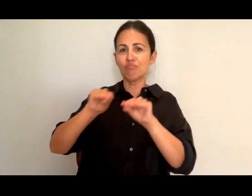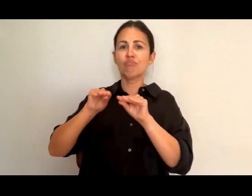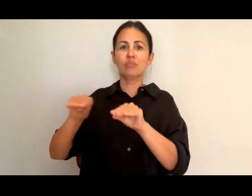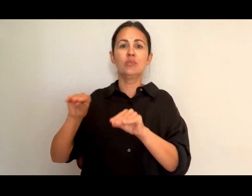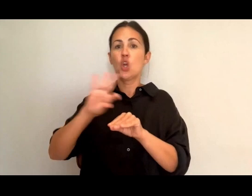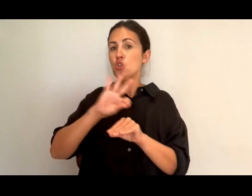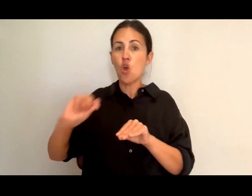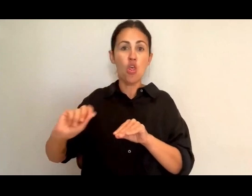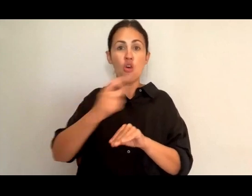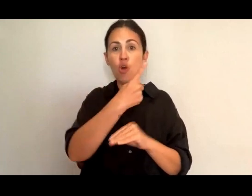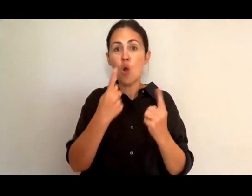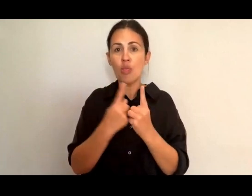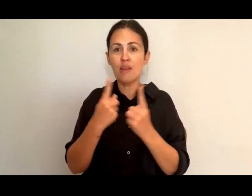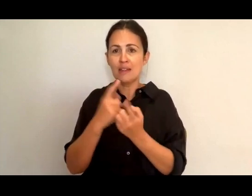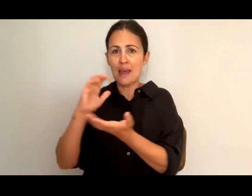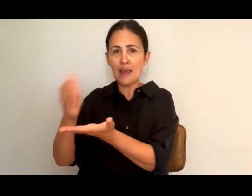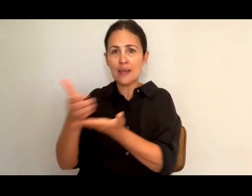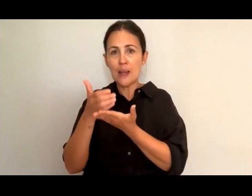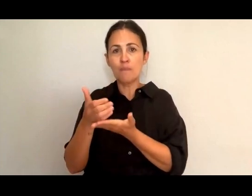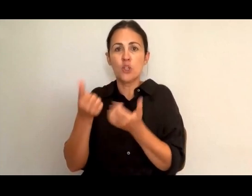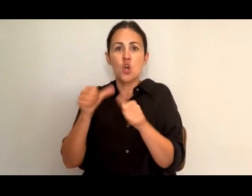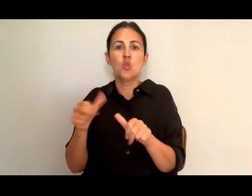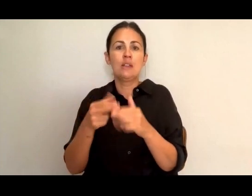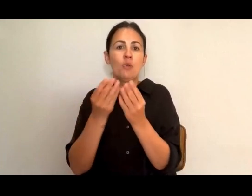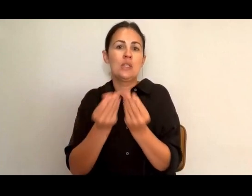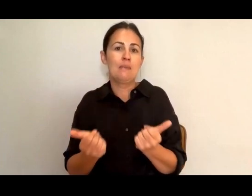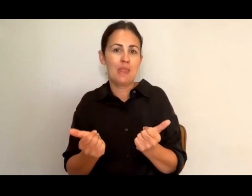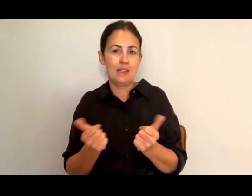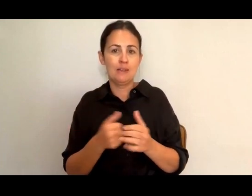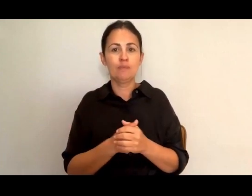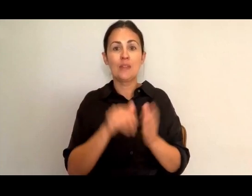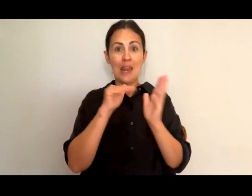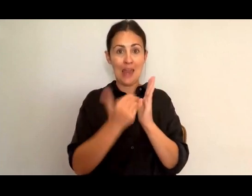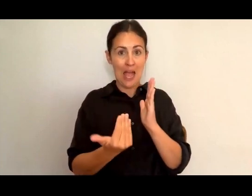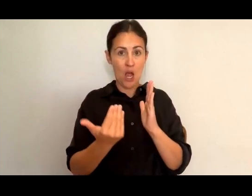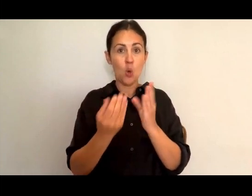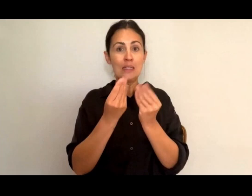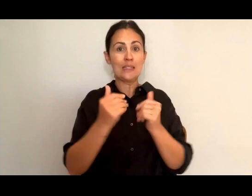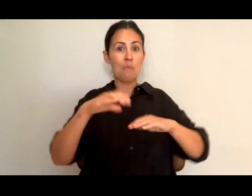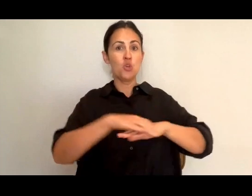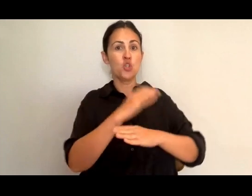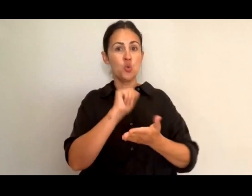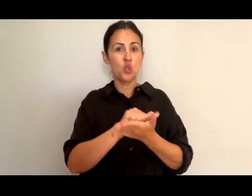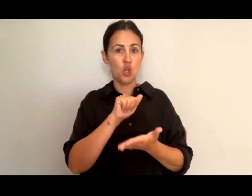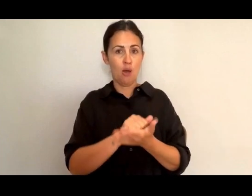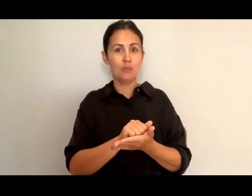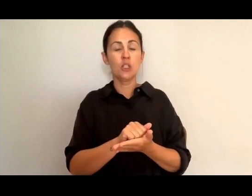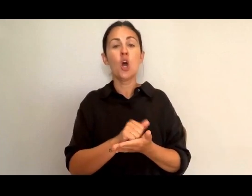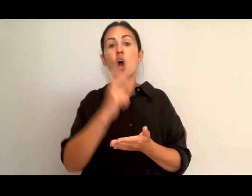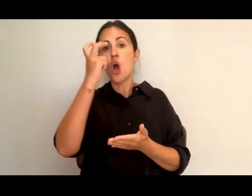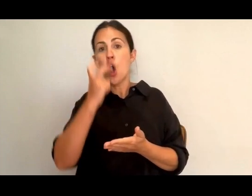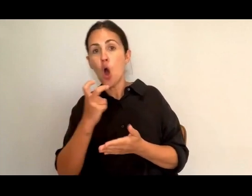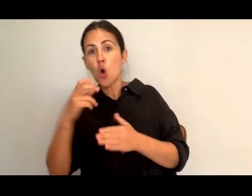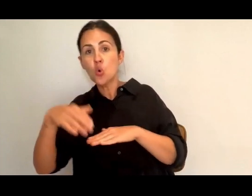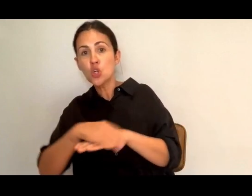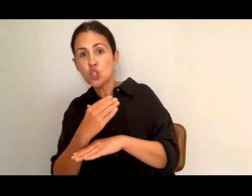really good example of product stewardship is now at a lot of shoe retailers. You can take your old shoes back in, drop them into a box, and they'll be